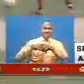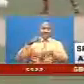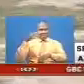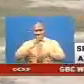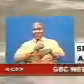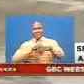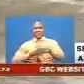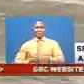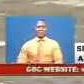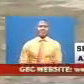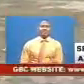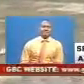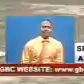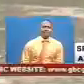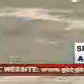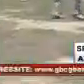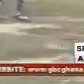it.